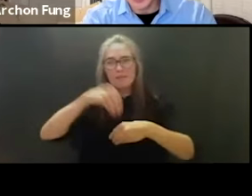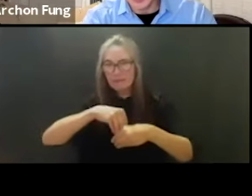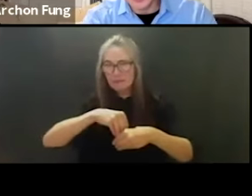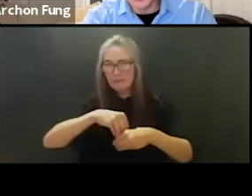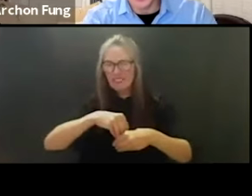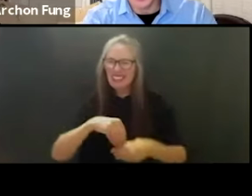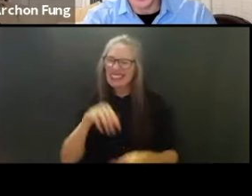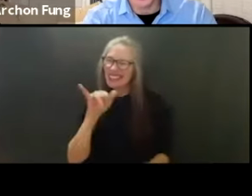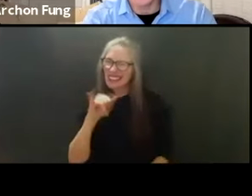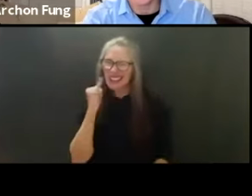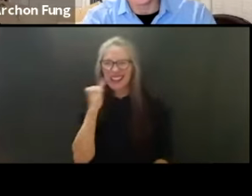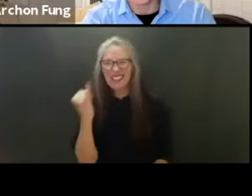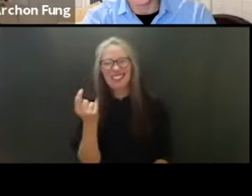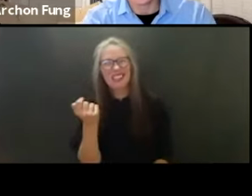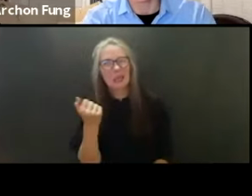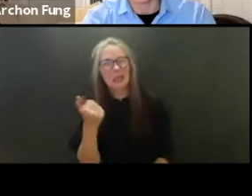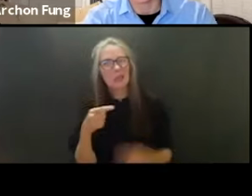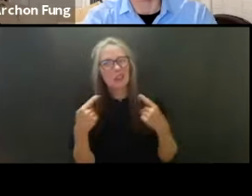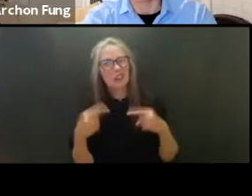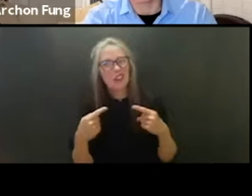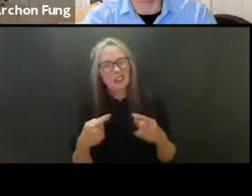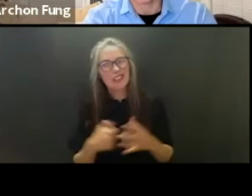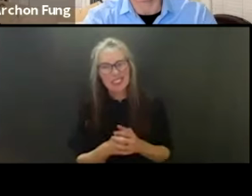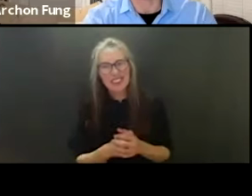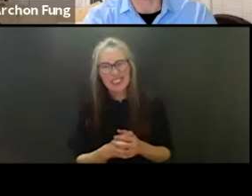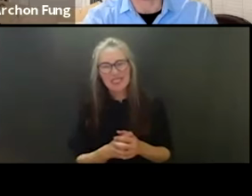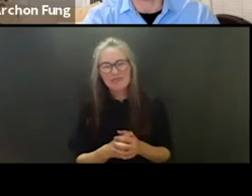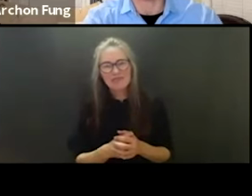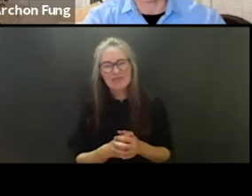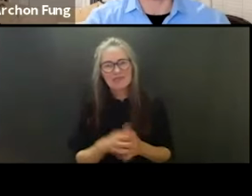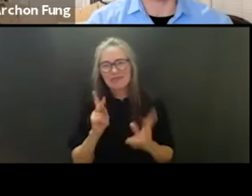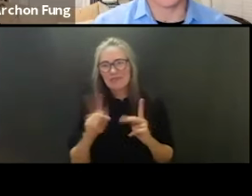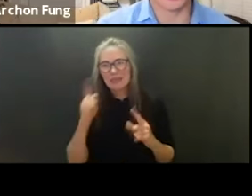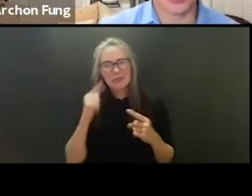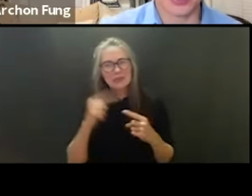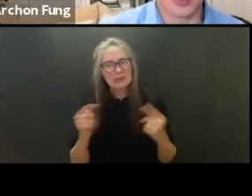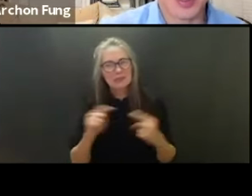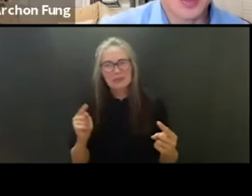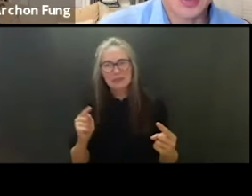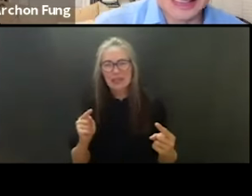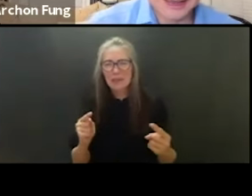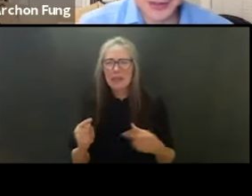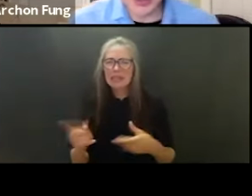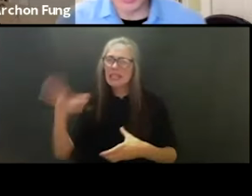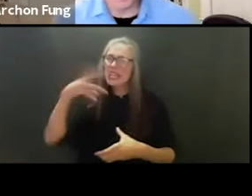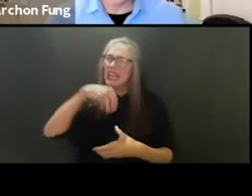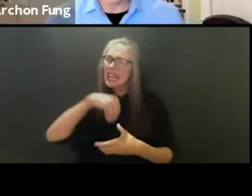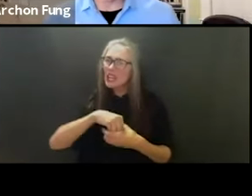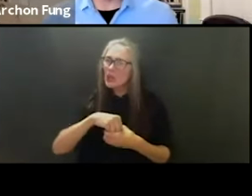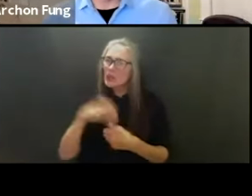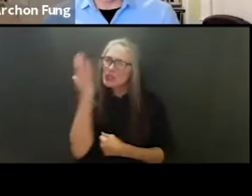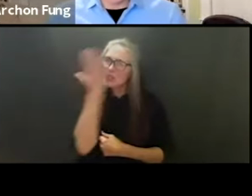is. I know this one is more controversial, even than the first two. And so